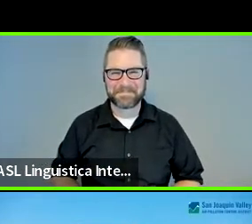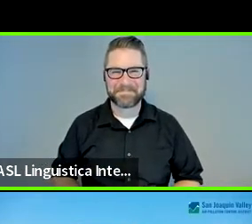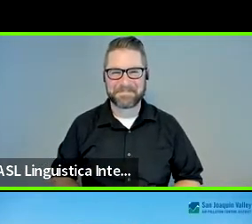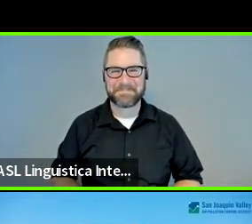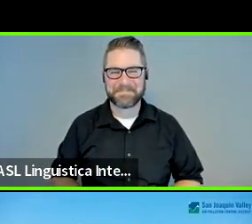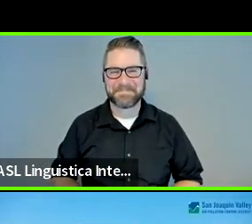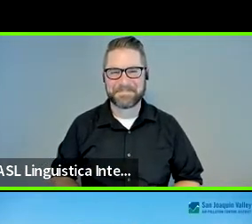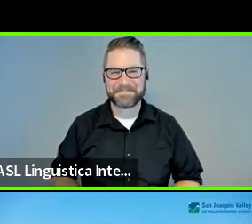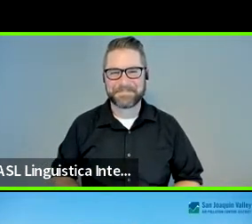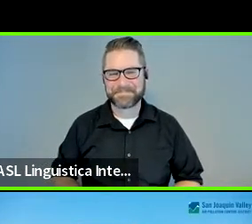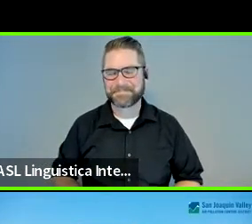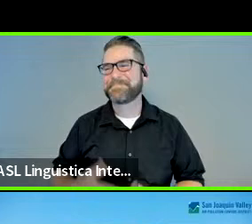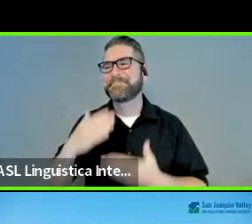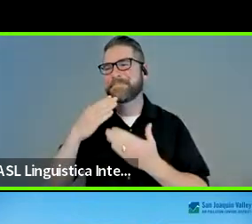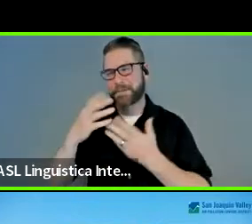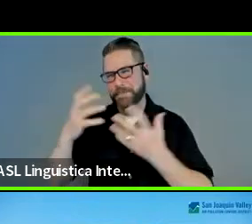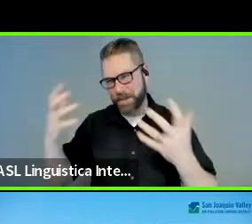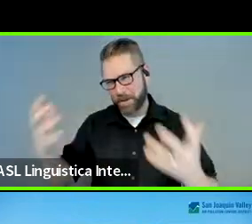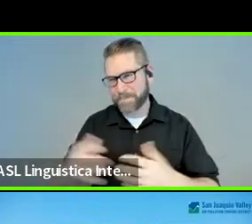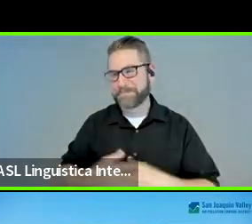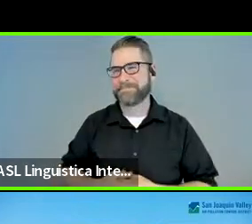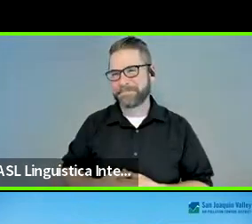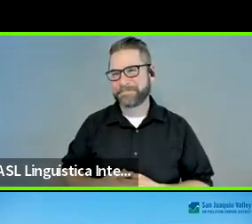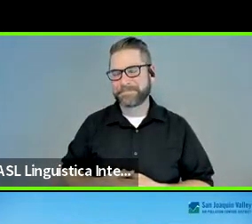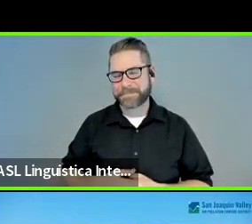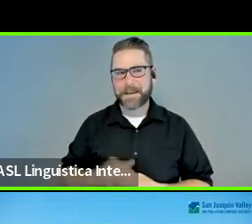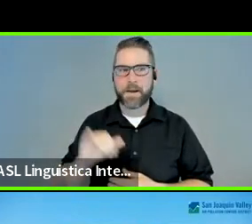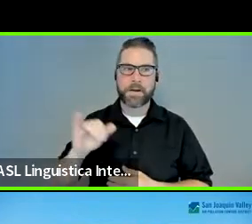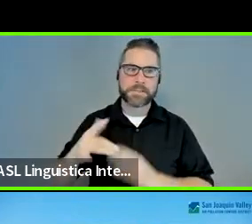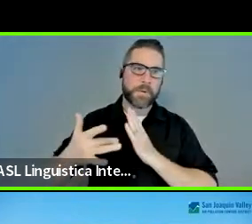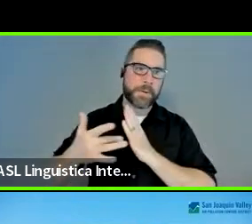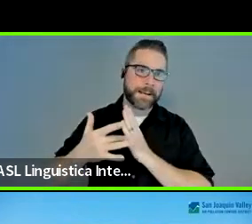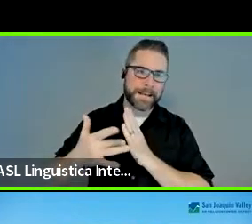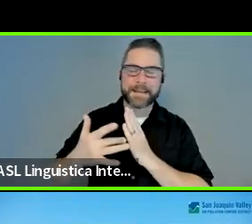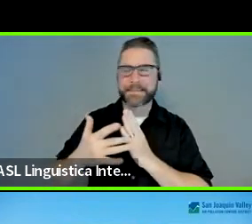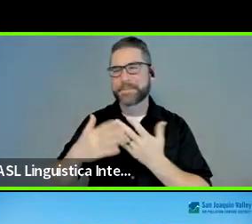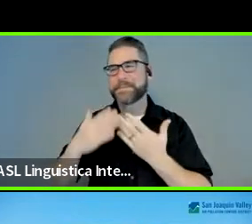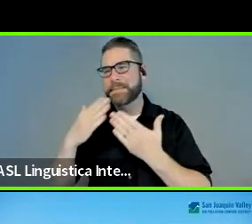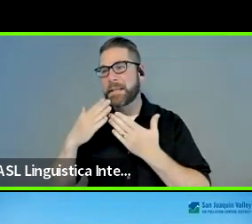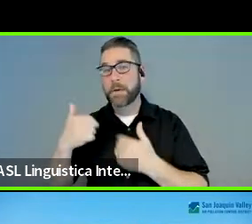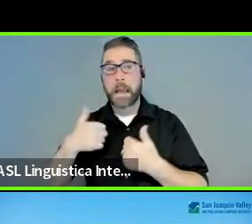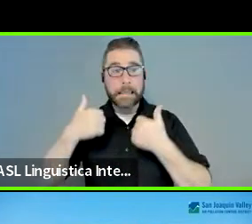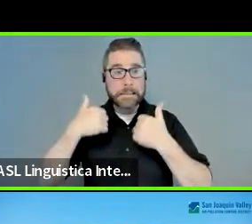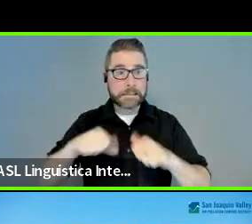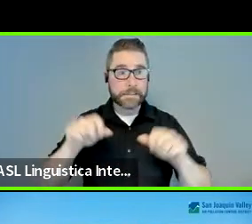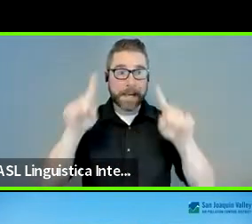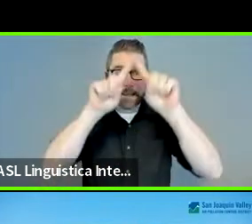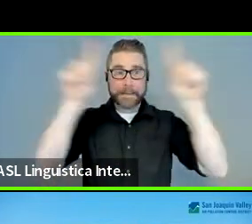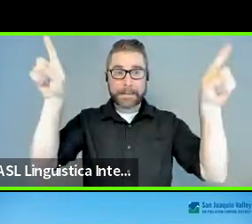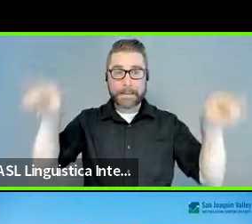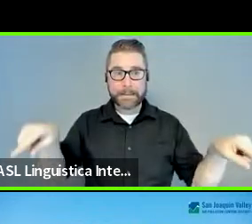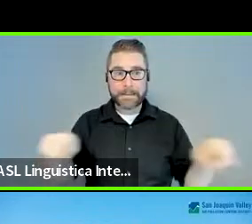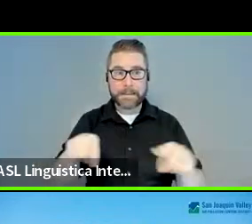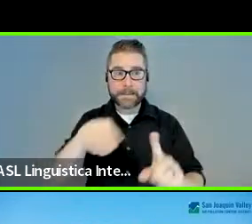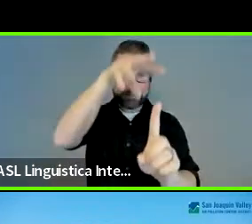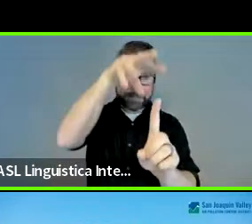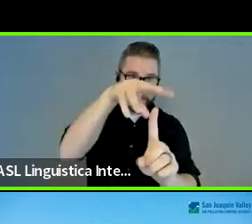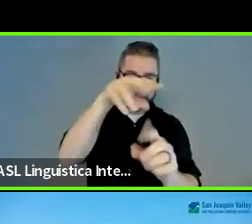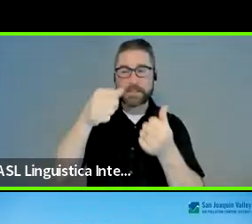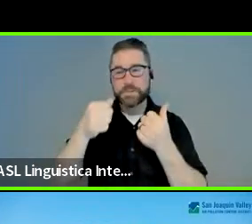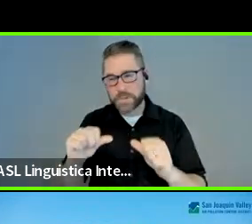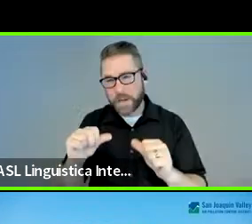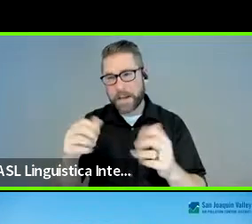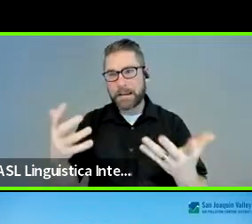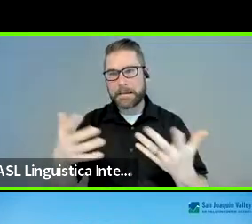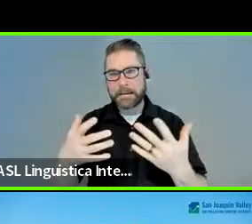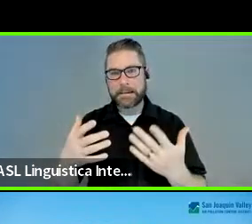Thank you so much. And thank you for bearing with us with technology. I've been trying to spotlight the signer the whole time and it's